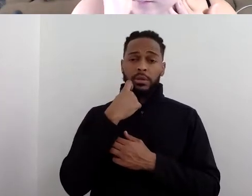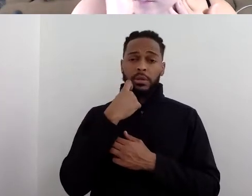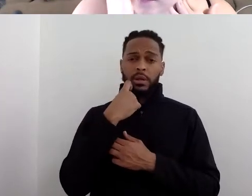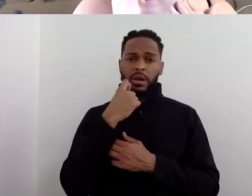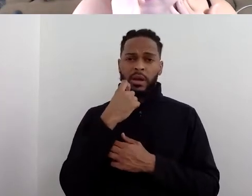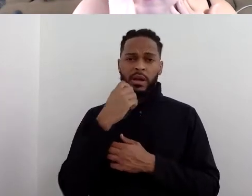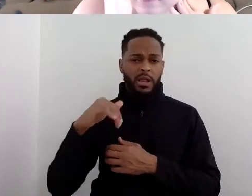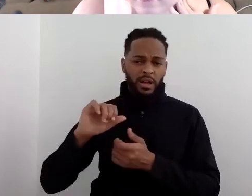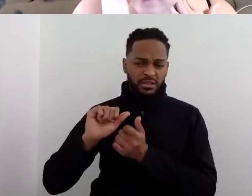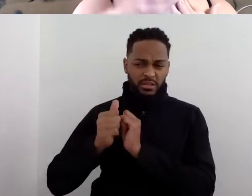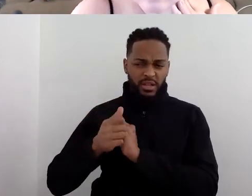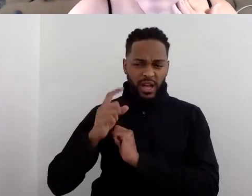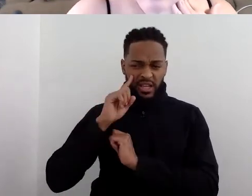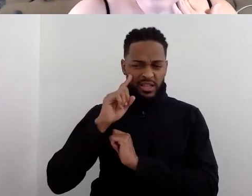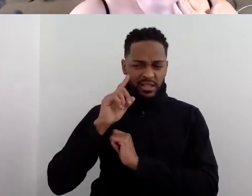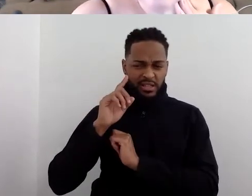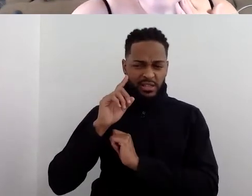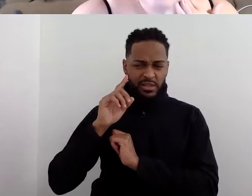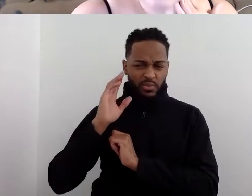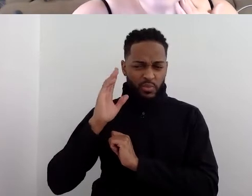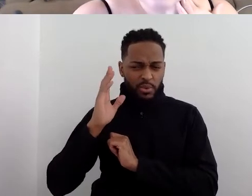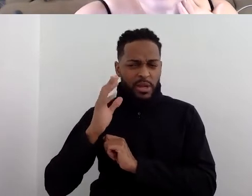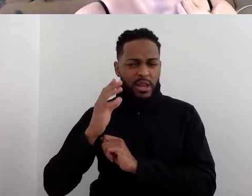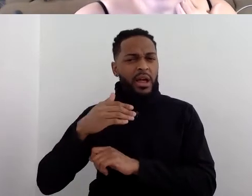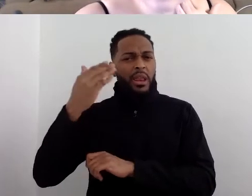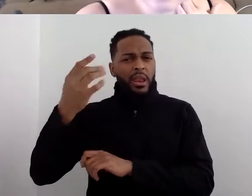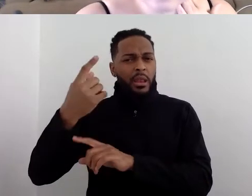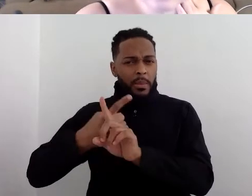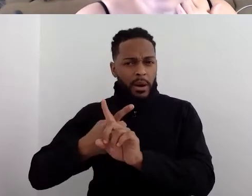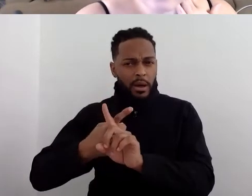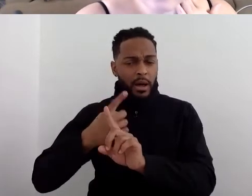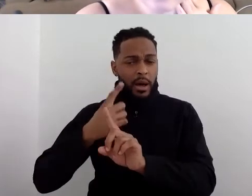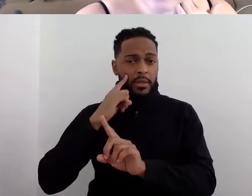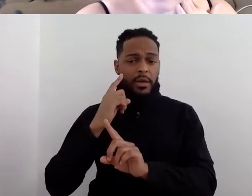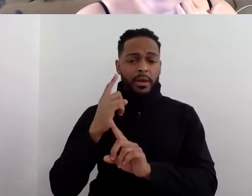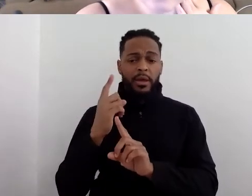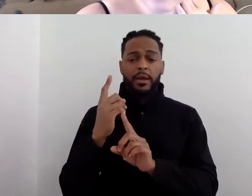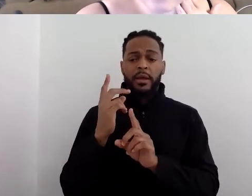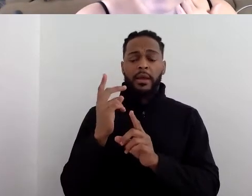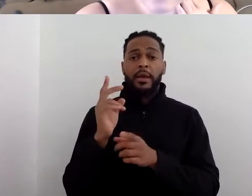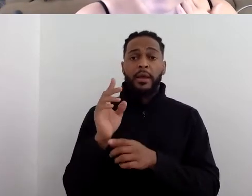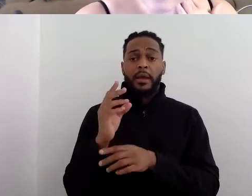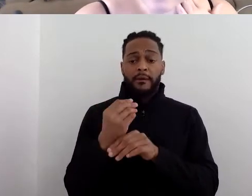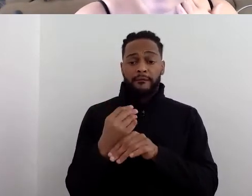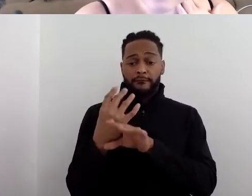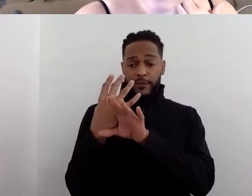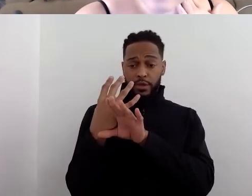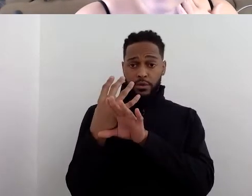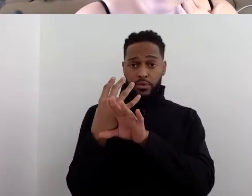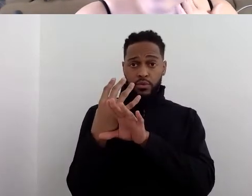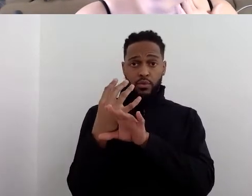yet, maybe it's like next month, a video visit would pay a doctor the same as an in-person visit.